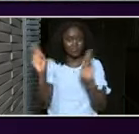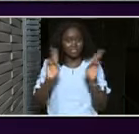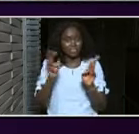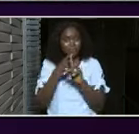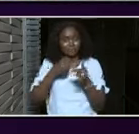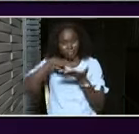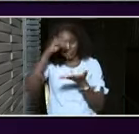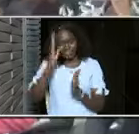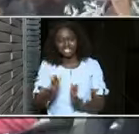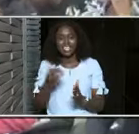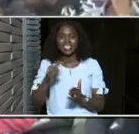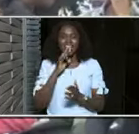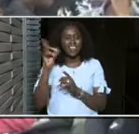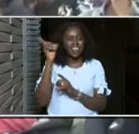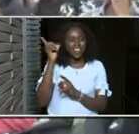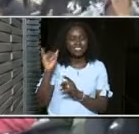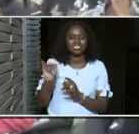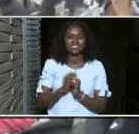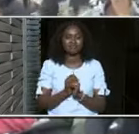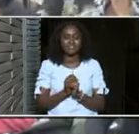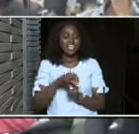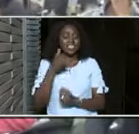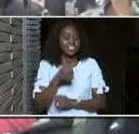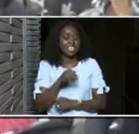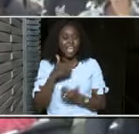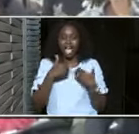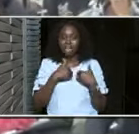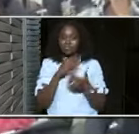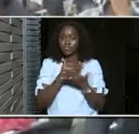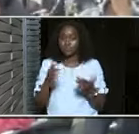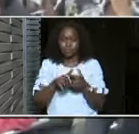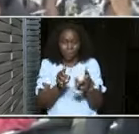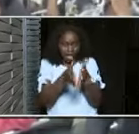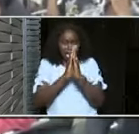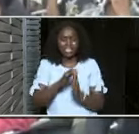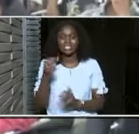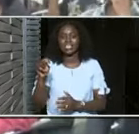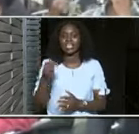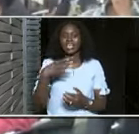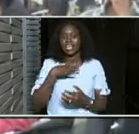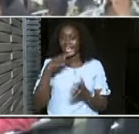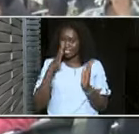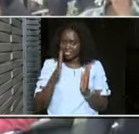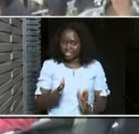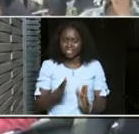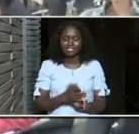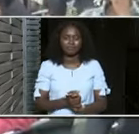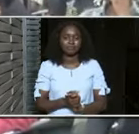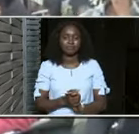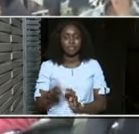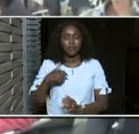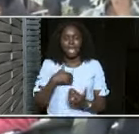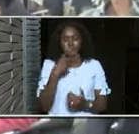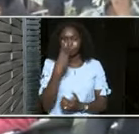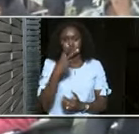been listening attentively and they have something to ask the candidate. We've got two students